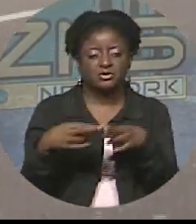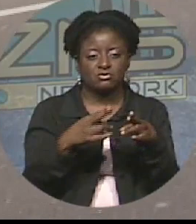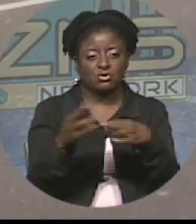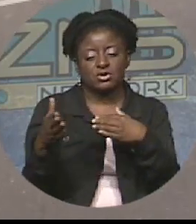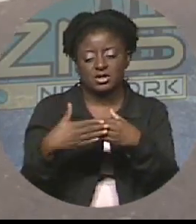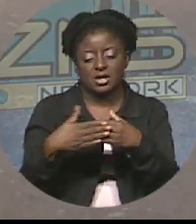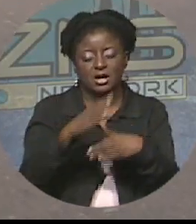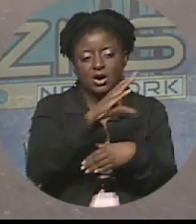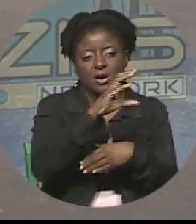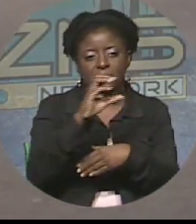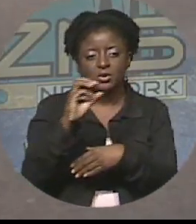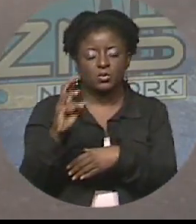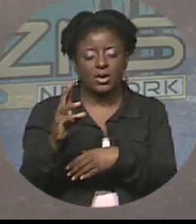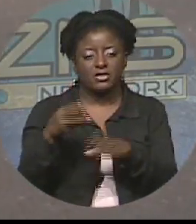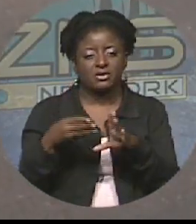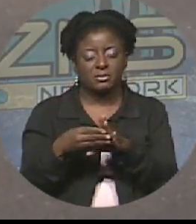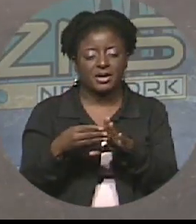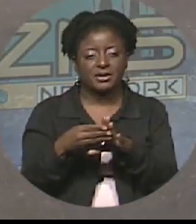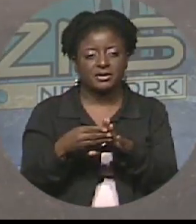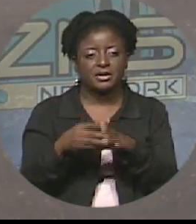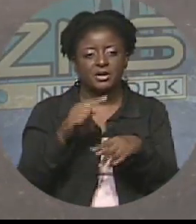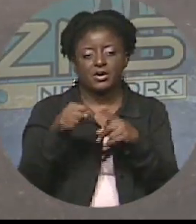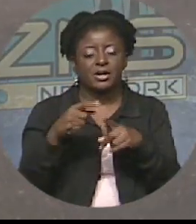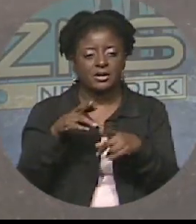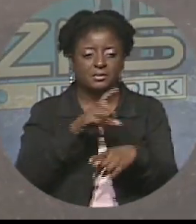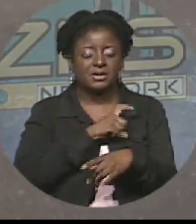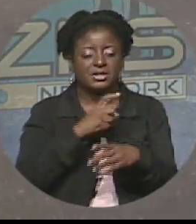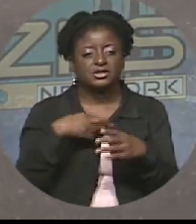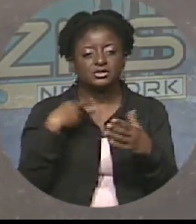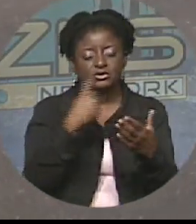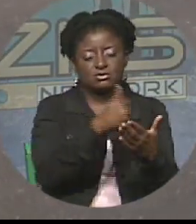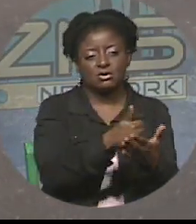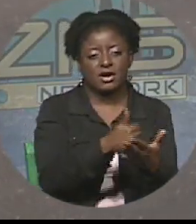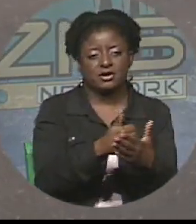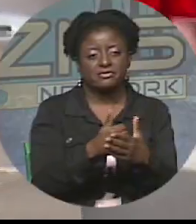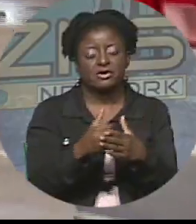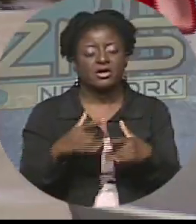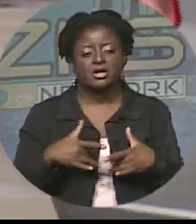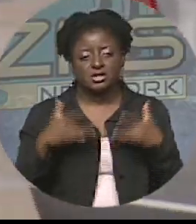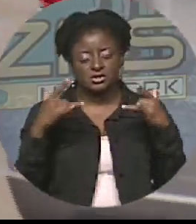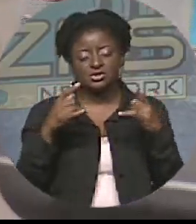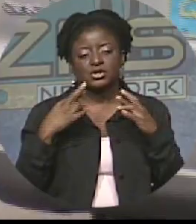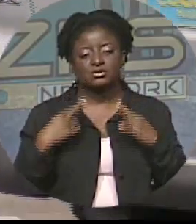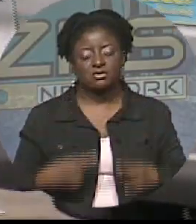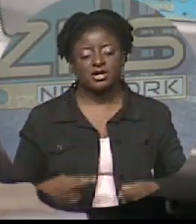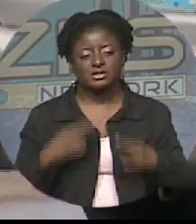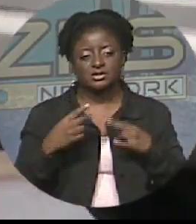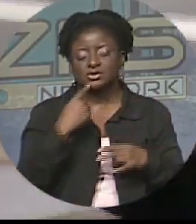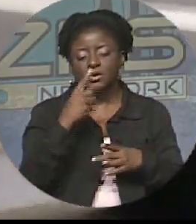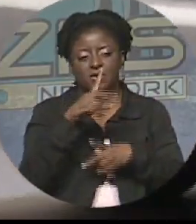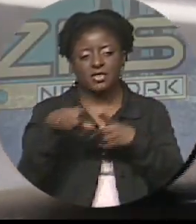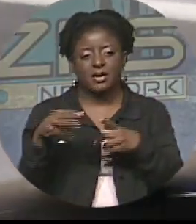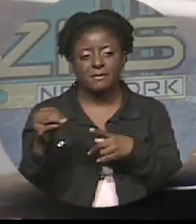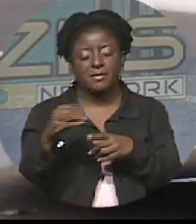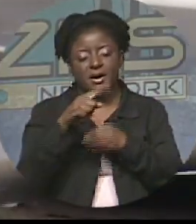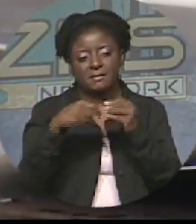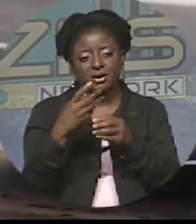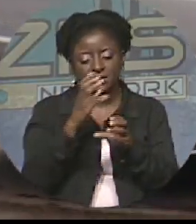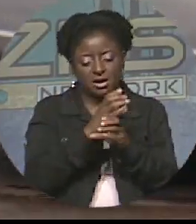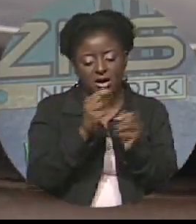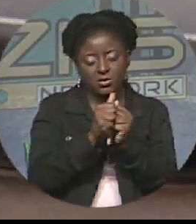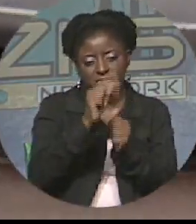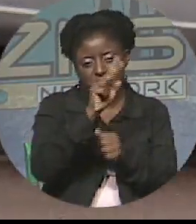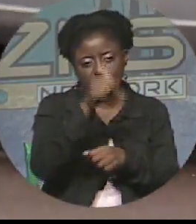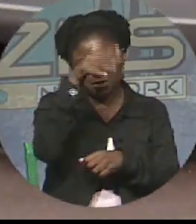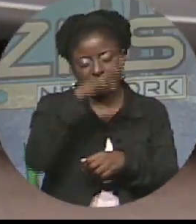Prince Charles Drive branch. When police arrived on the scene, concerned residents informed them about a vehicle with three men inside. The